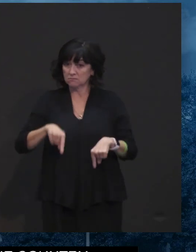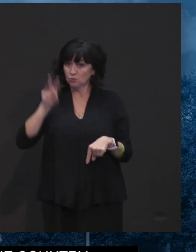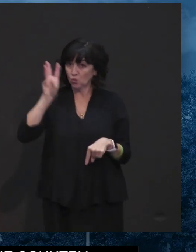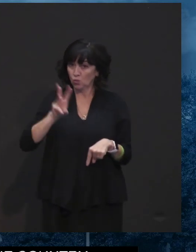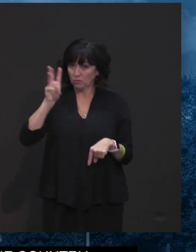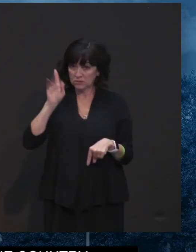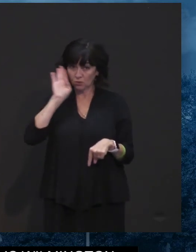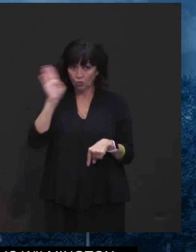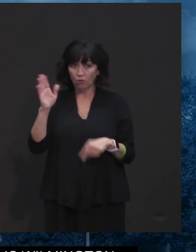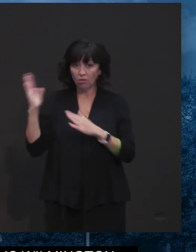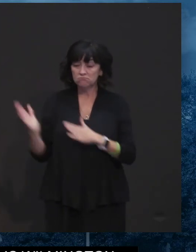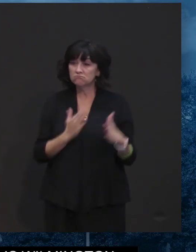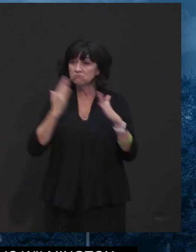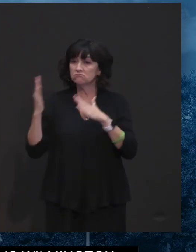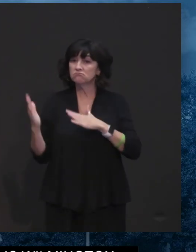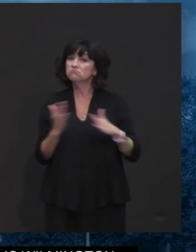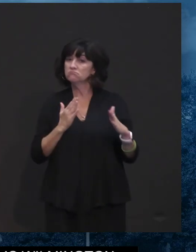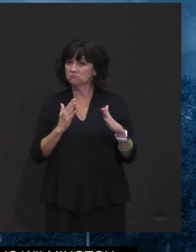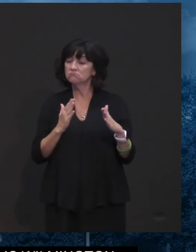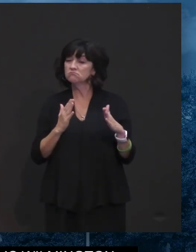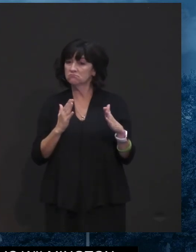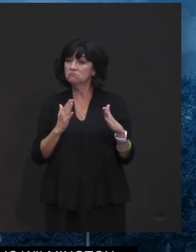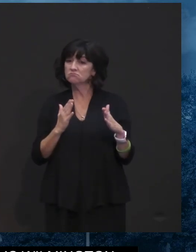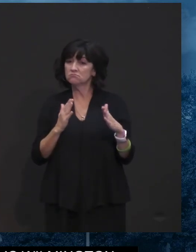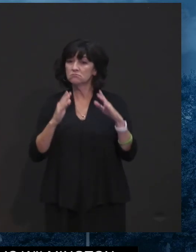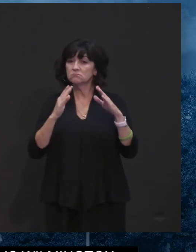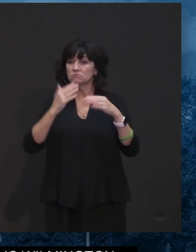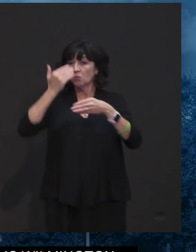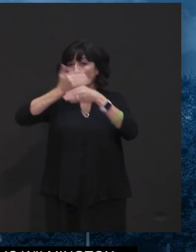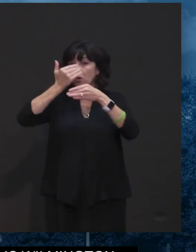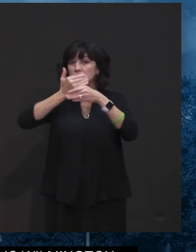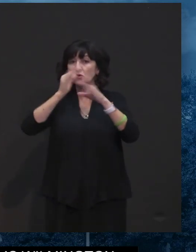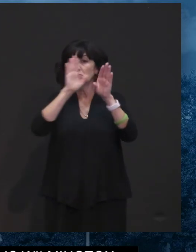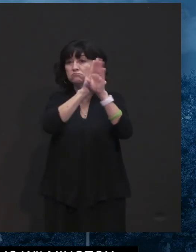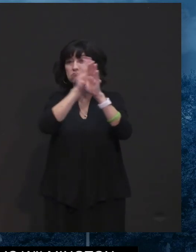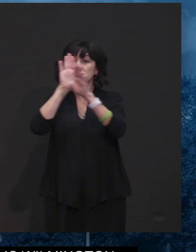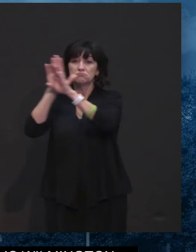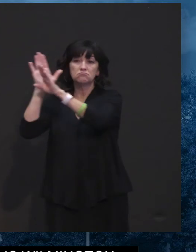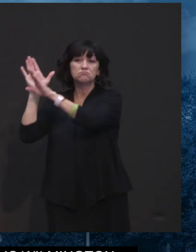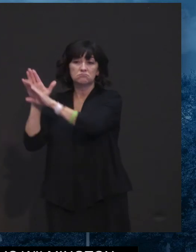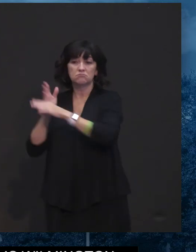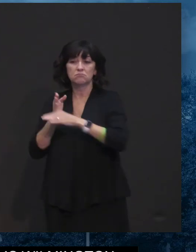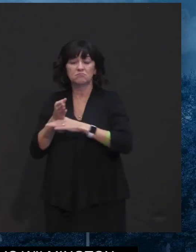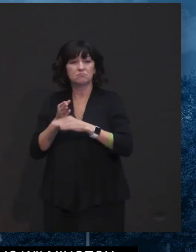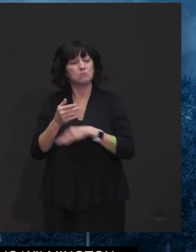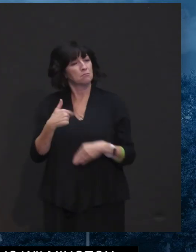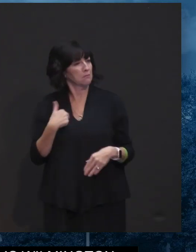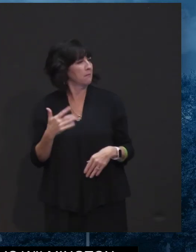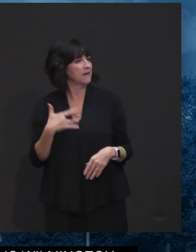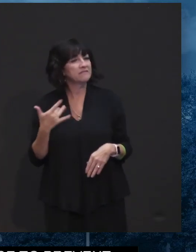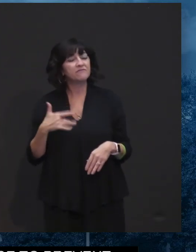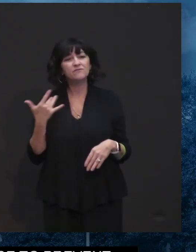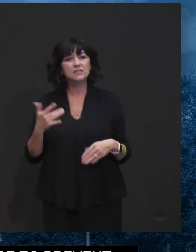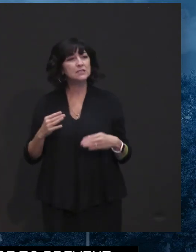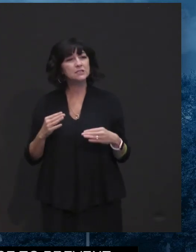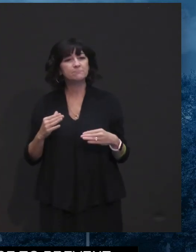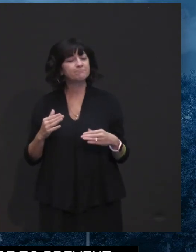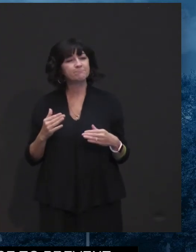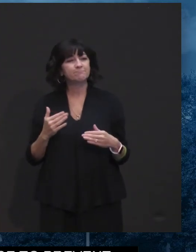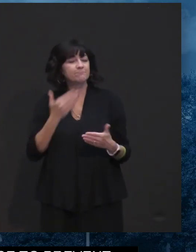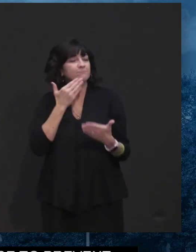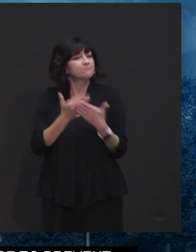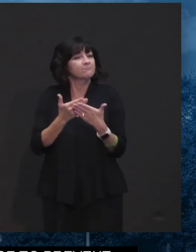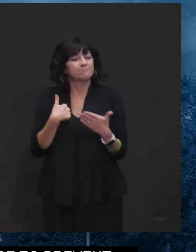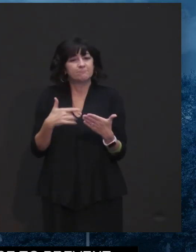for the worst, but I hope and pray for the best. I just feel really positive about the spirit out